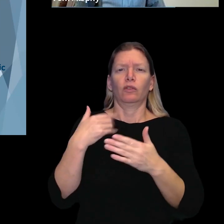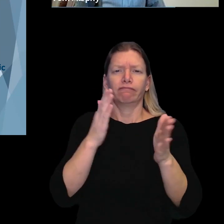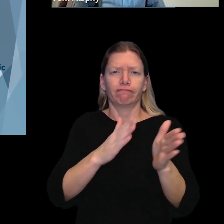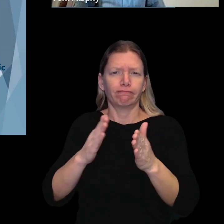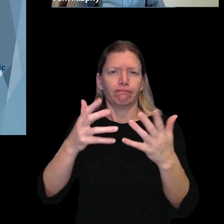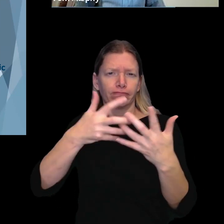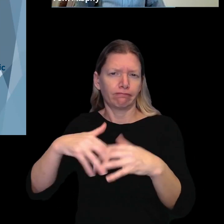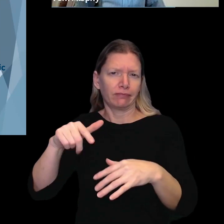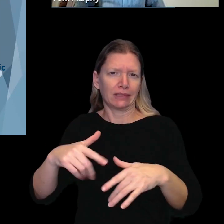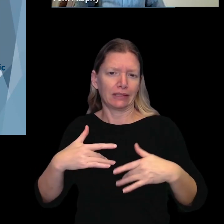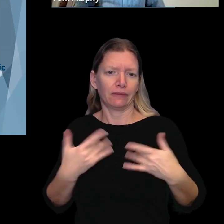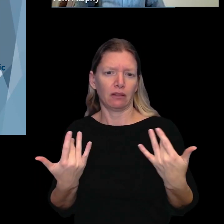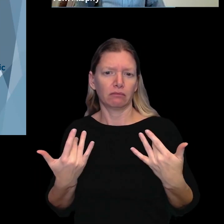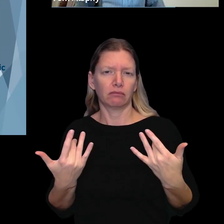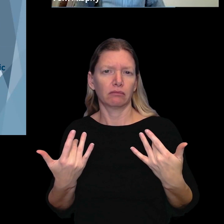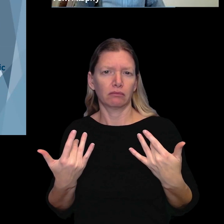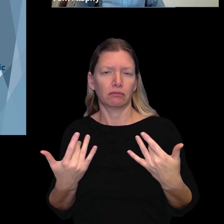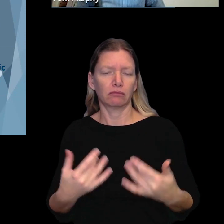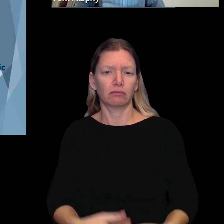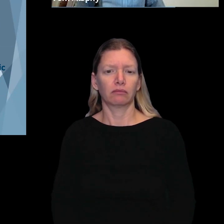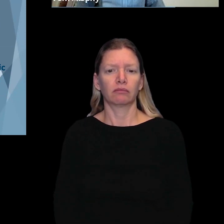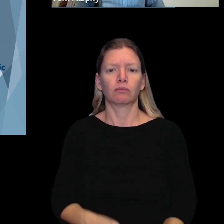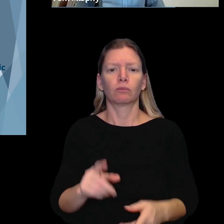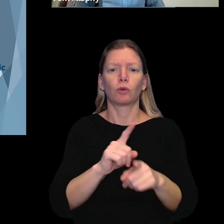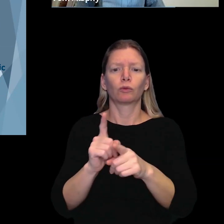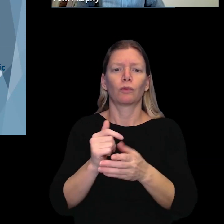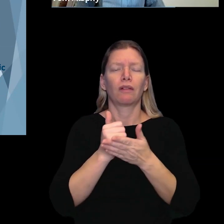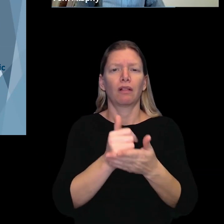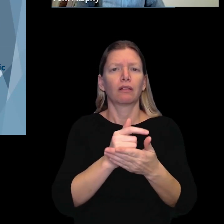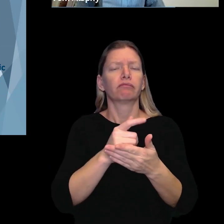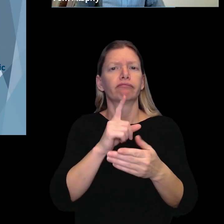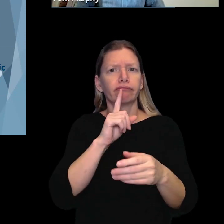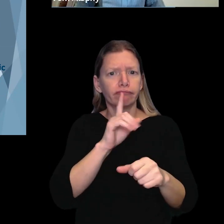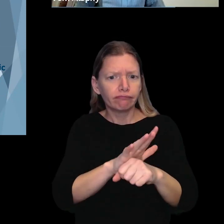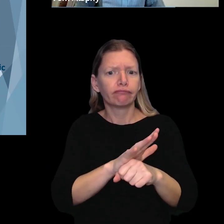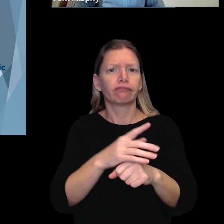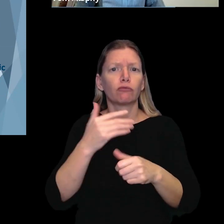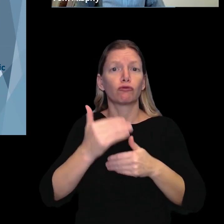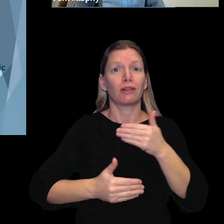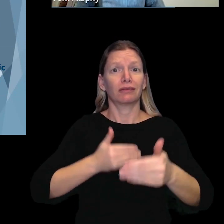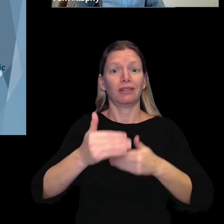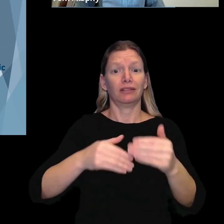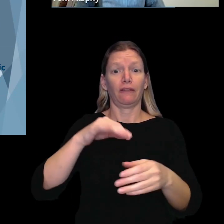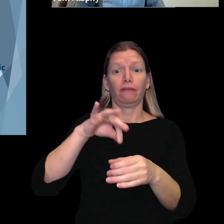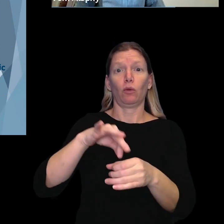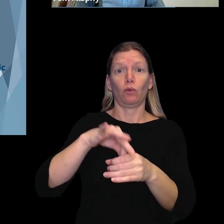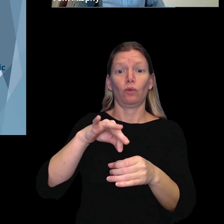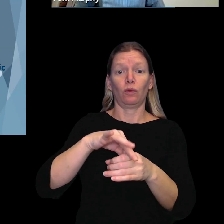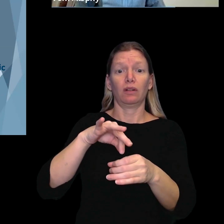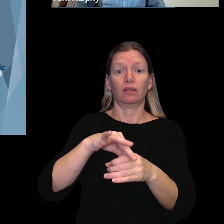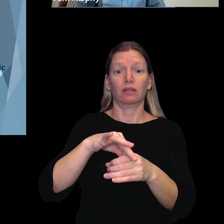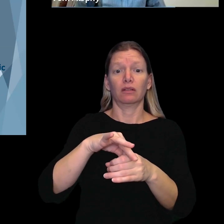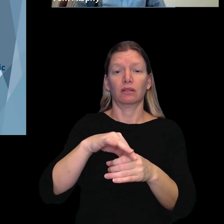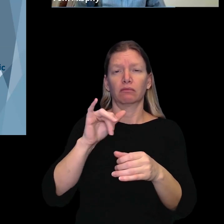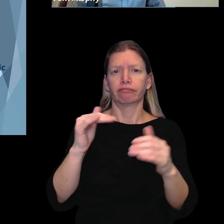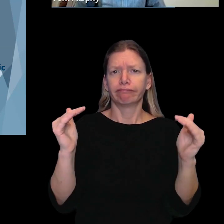through that program that we organize this event, but also help to ensure that the